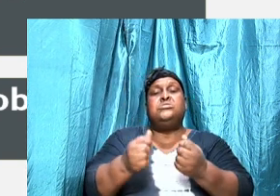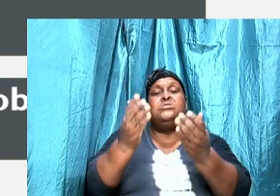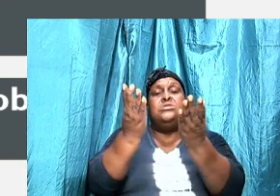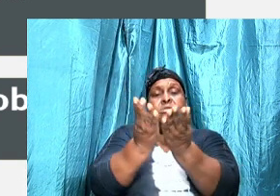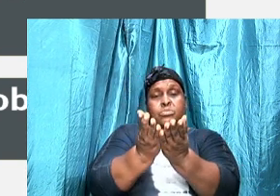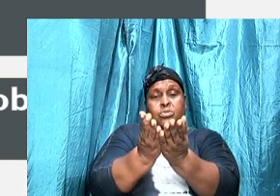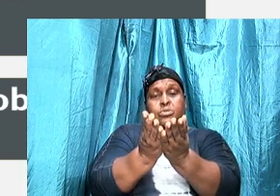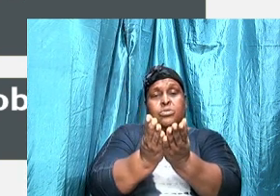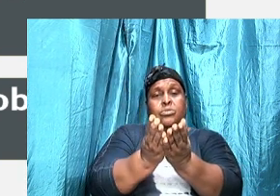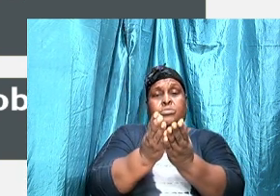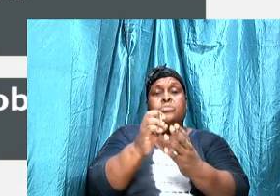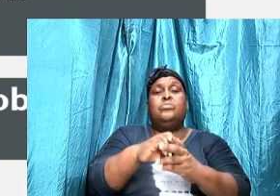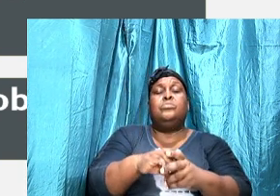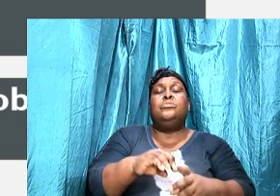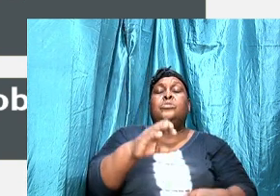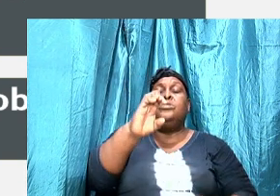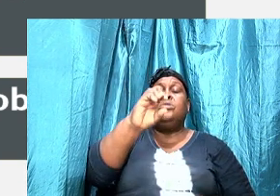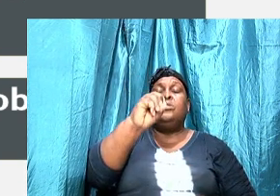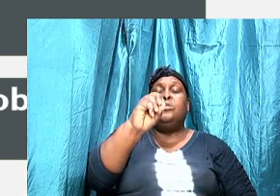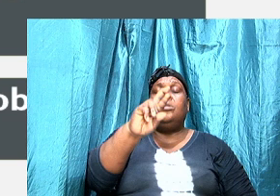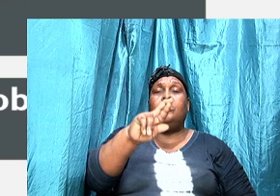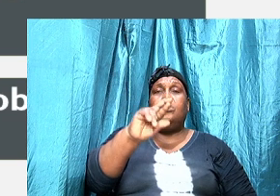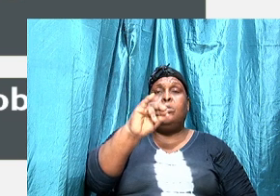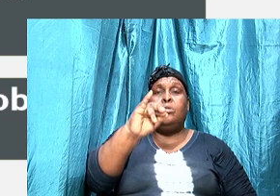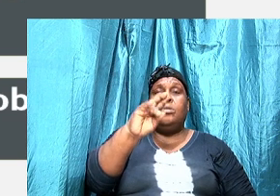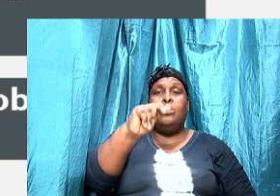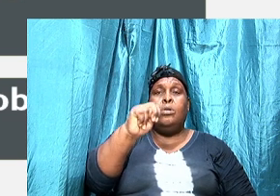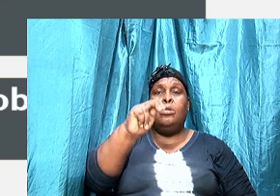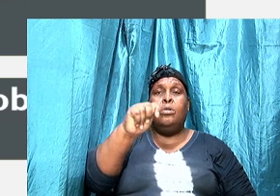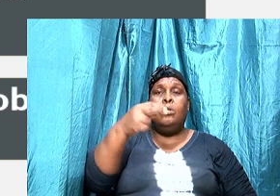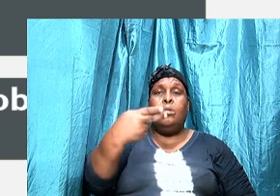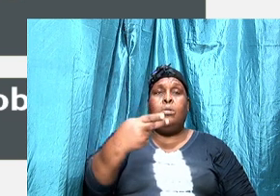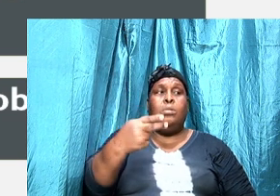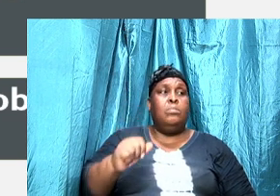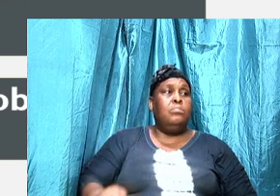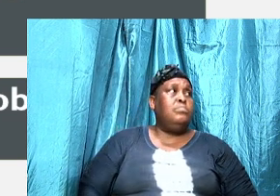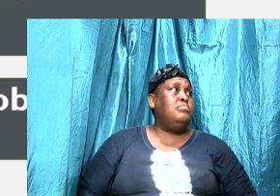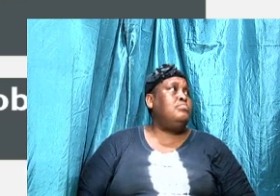the principles that is outlined in the book of Romans.